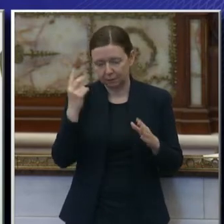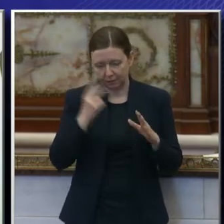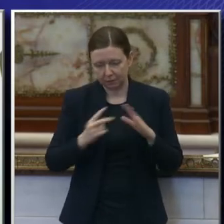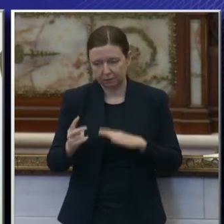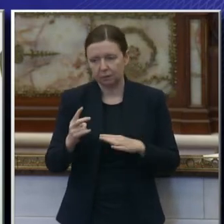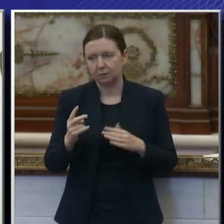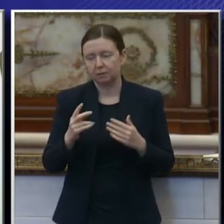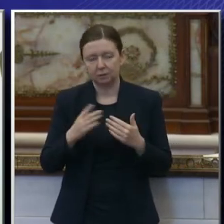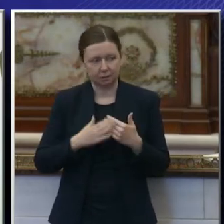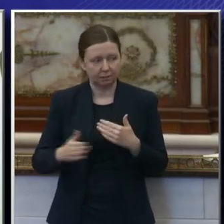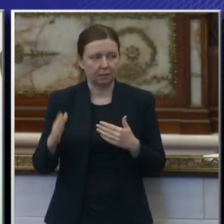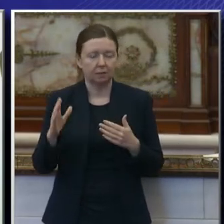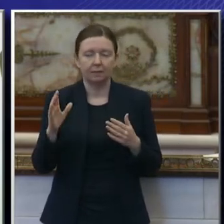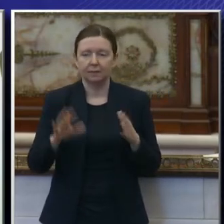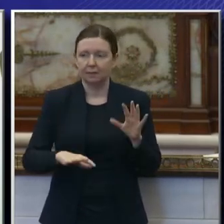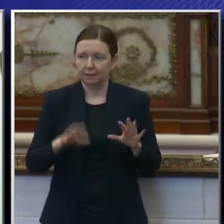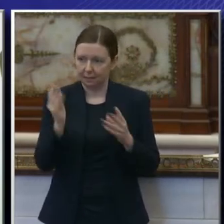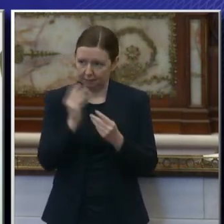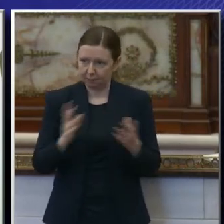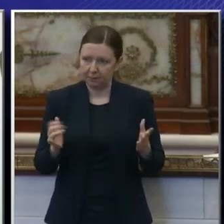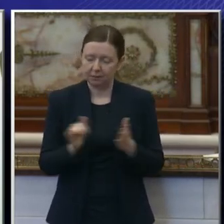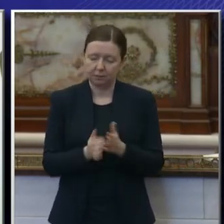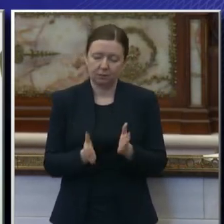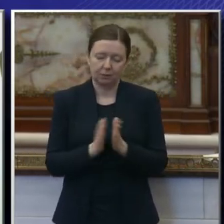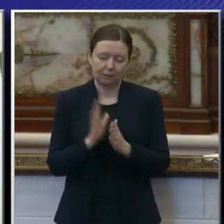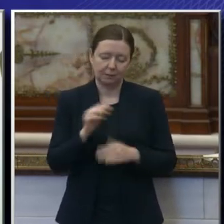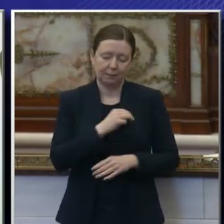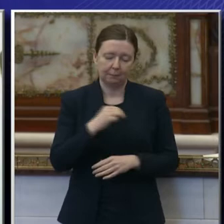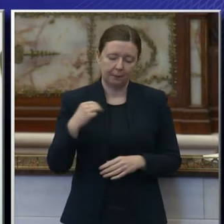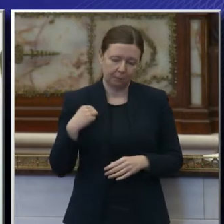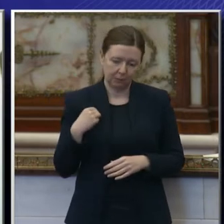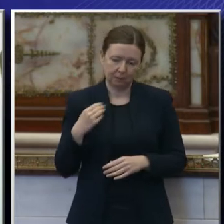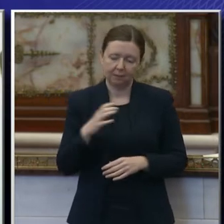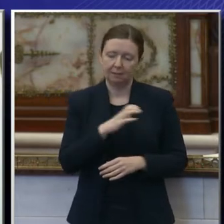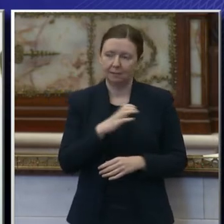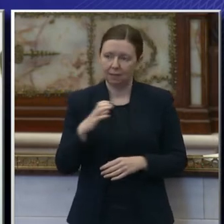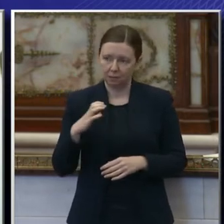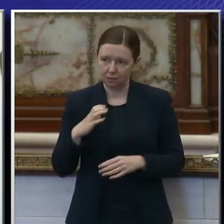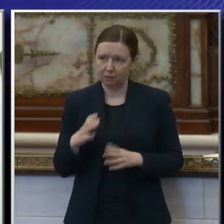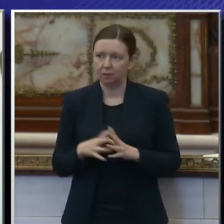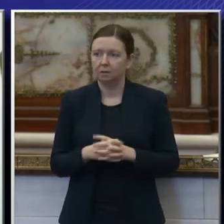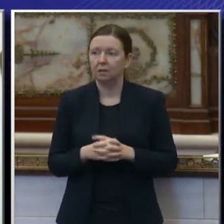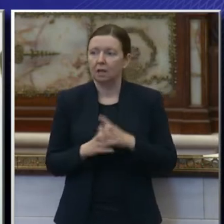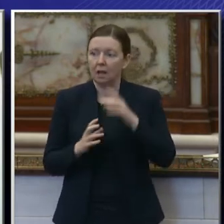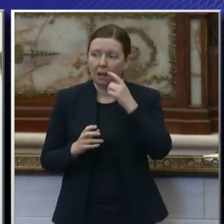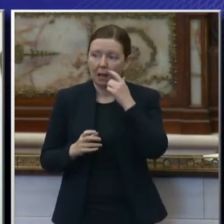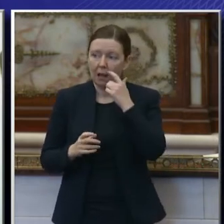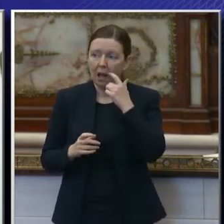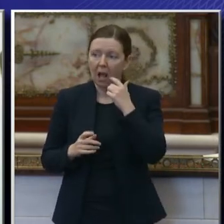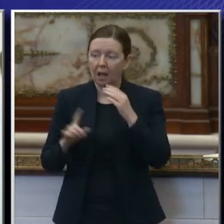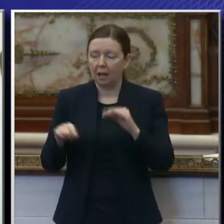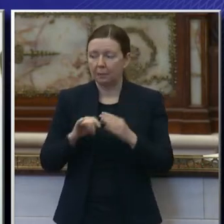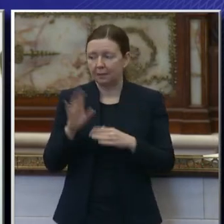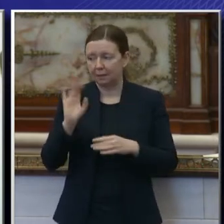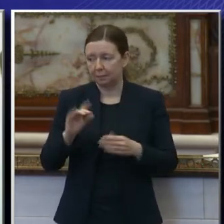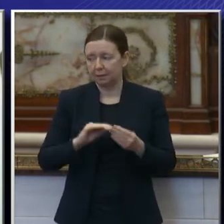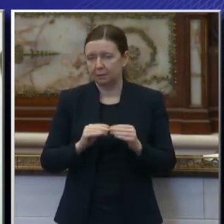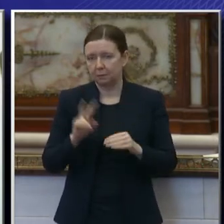to the follow-up information that was requested by members of council regarding this bill